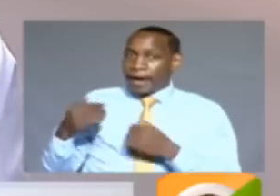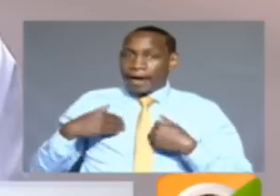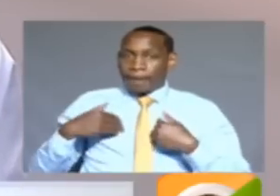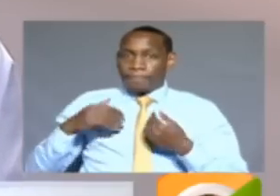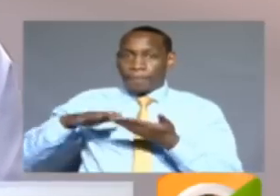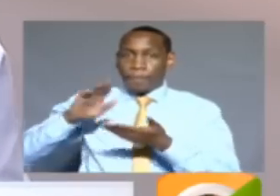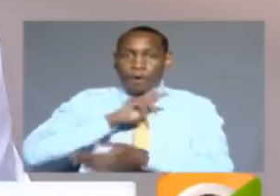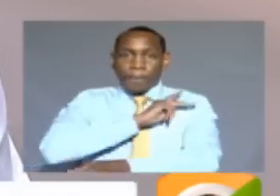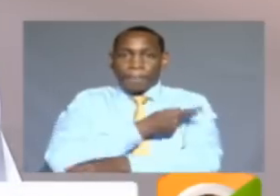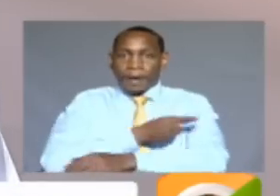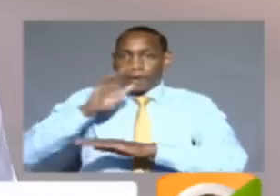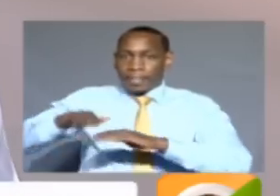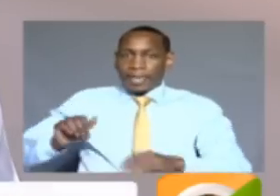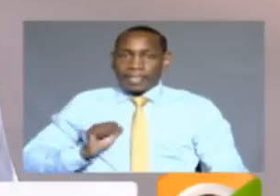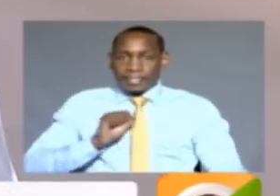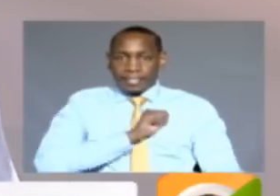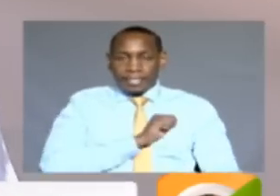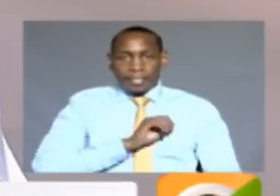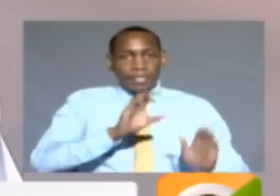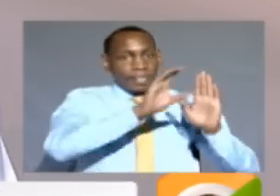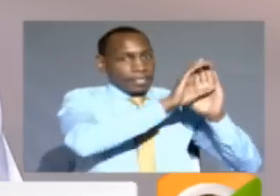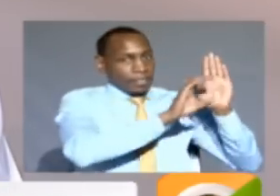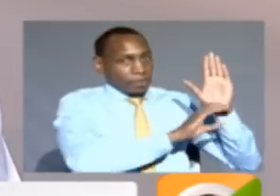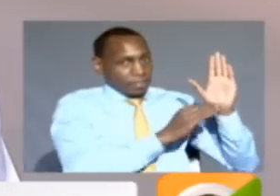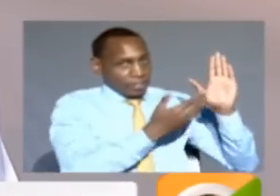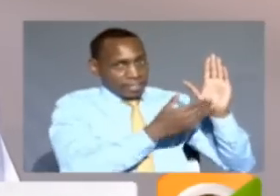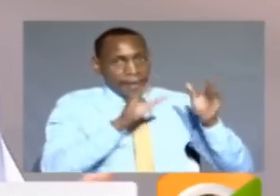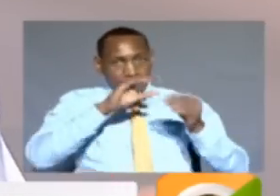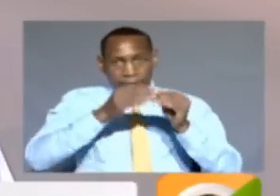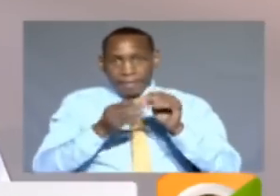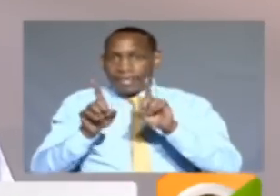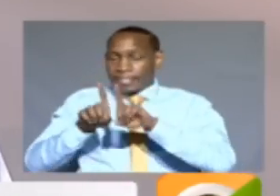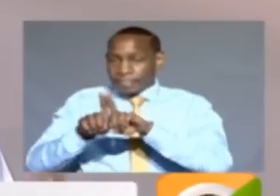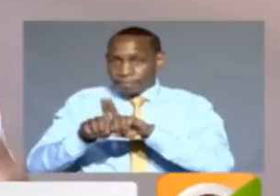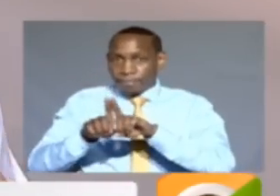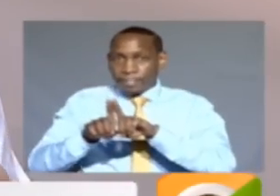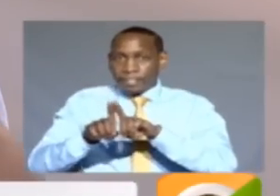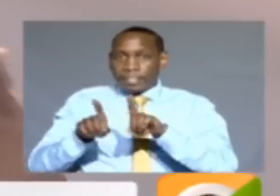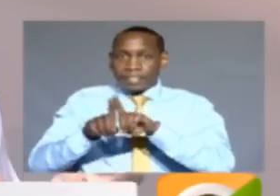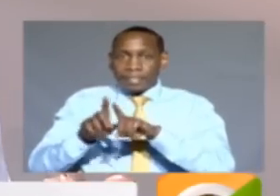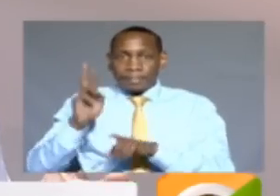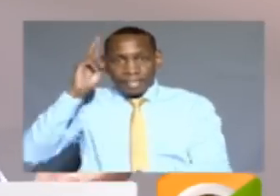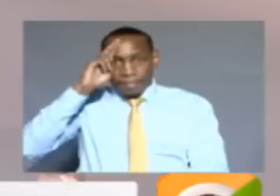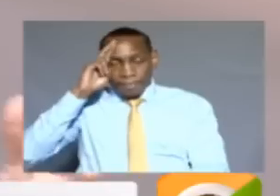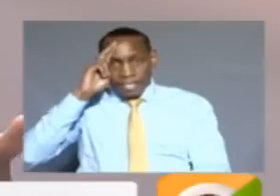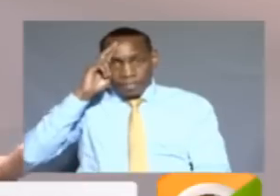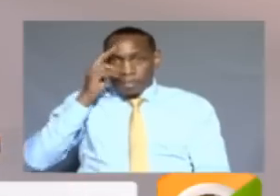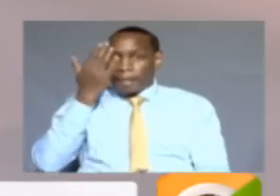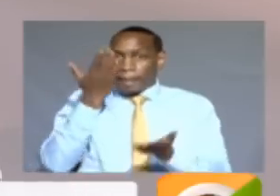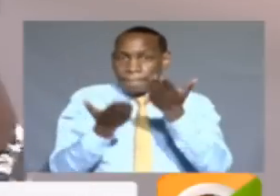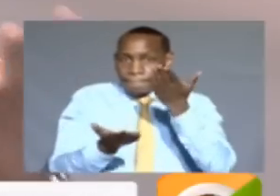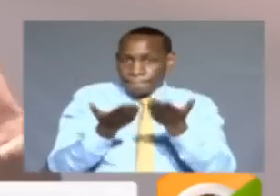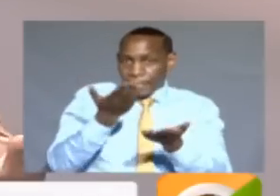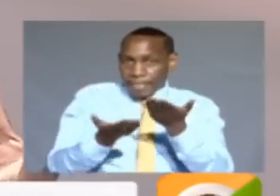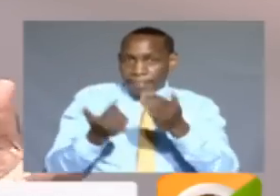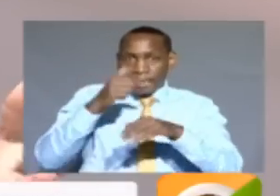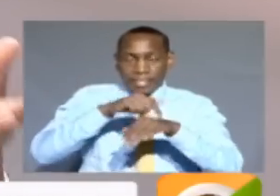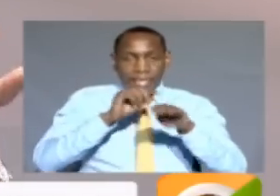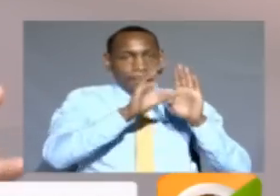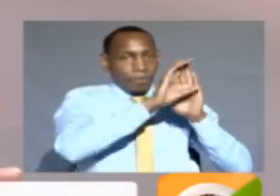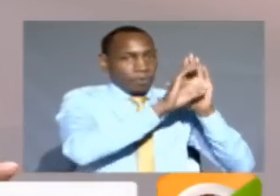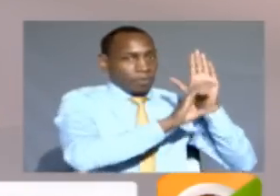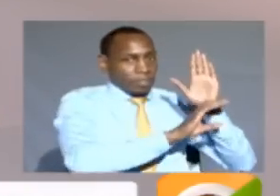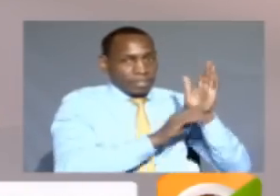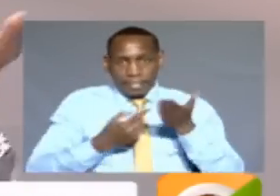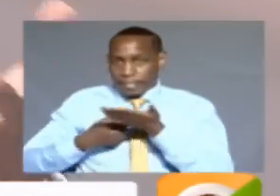powerful than the Senate, and that is how the Constitution designed it to be. And I guess the reason perhaps could be the fact that when that Constitution was